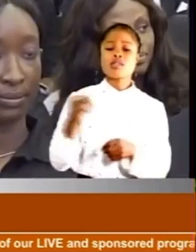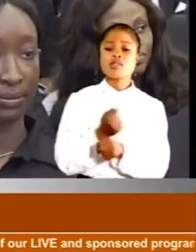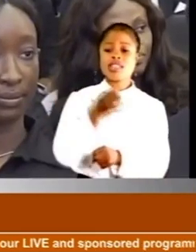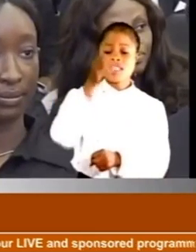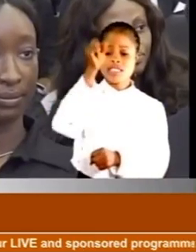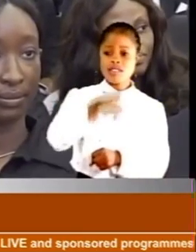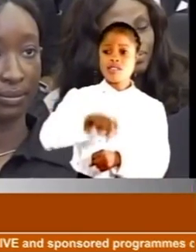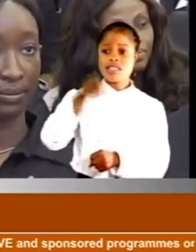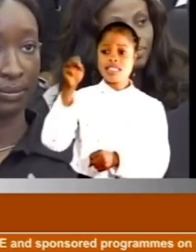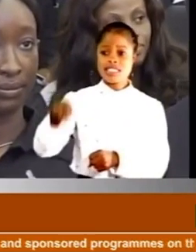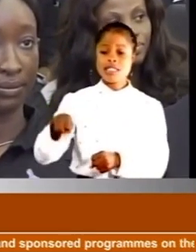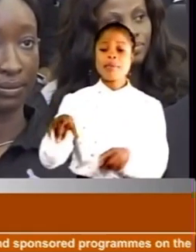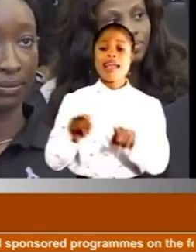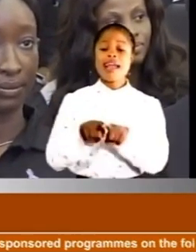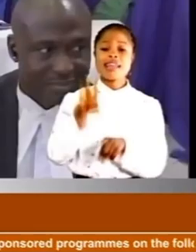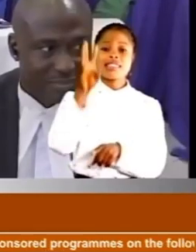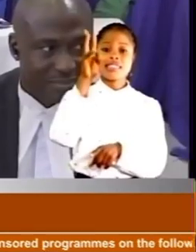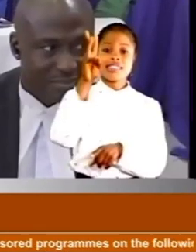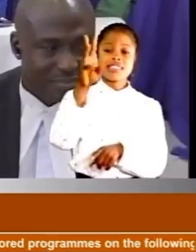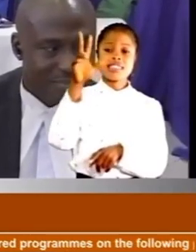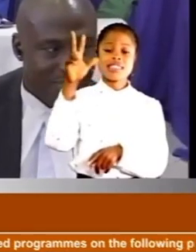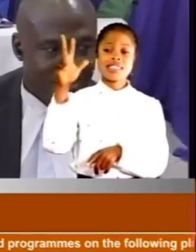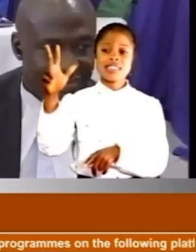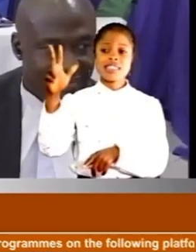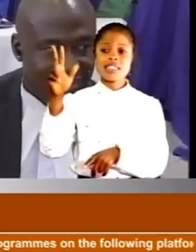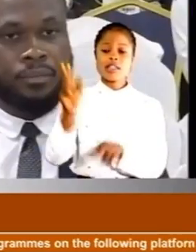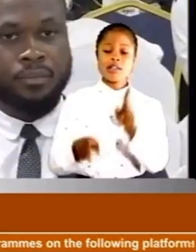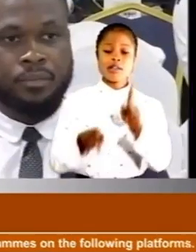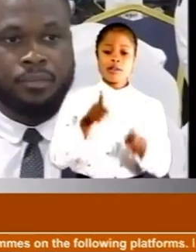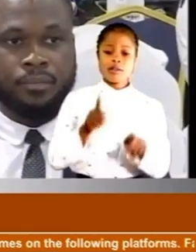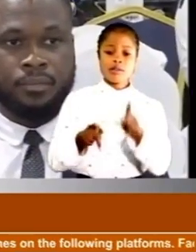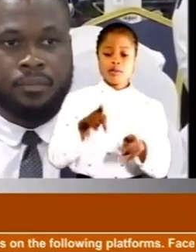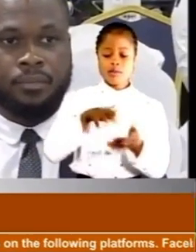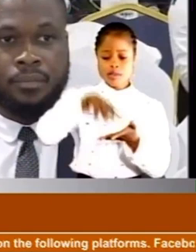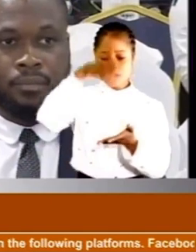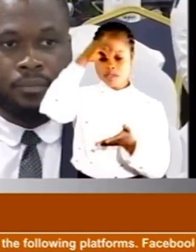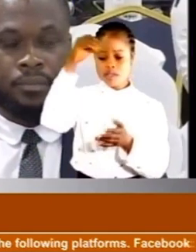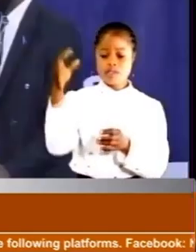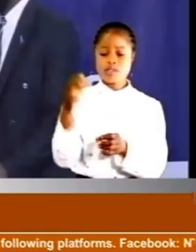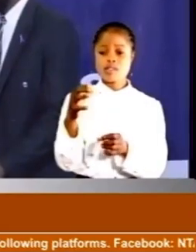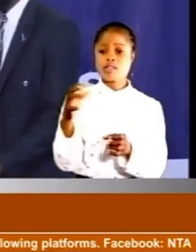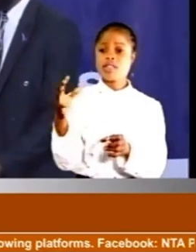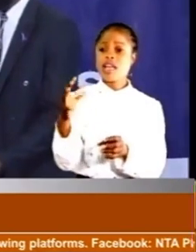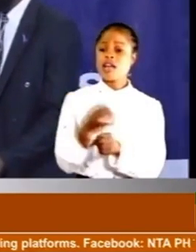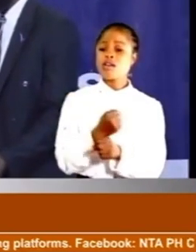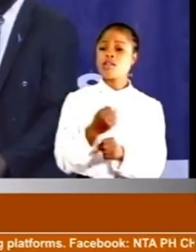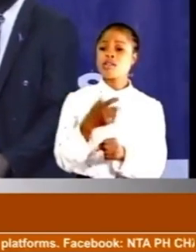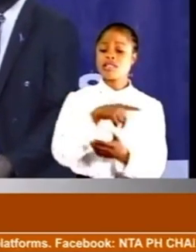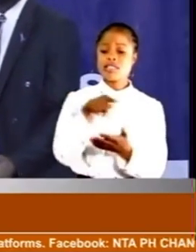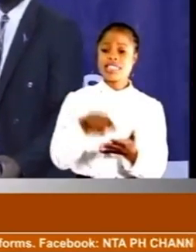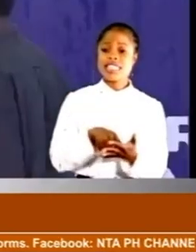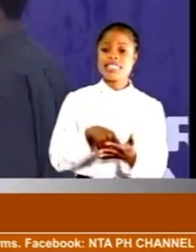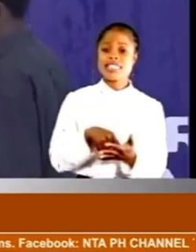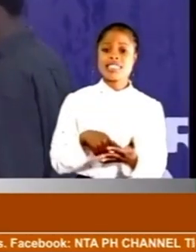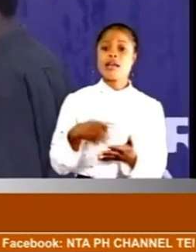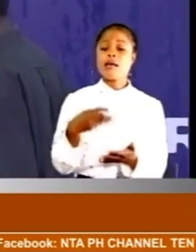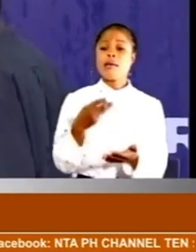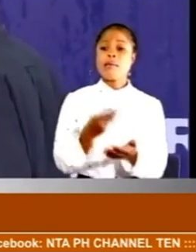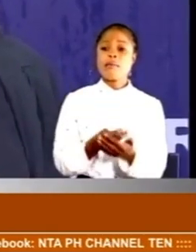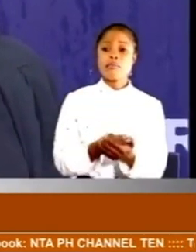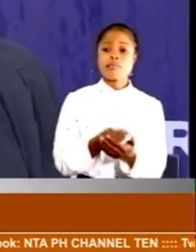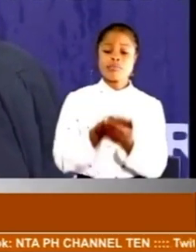63 recipients of the 2023 edition of this scholarship award. The cash grant of 120,000